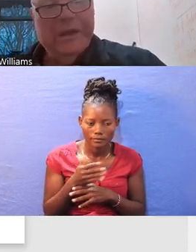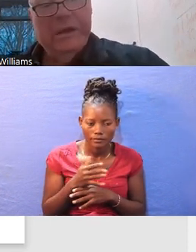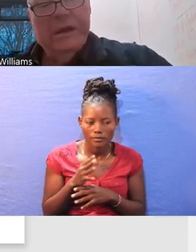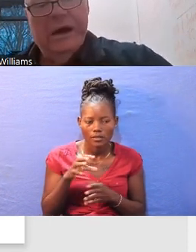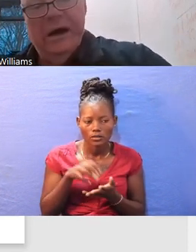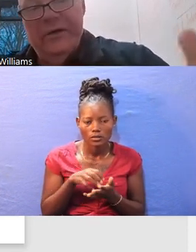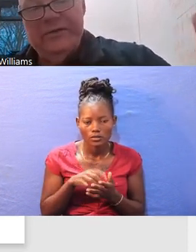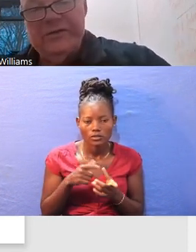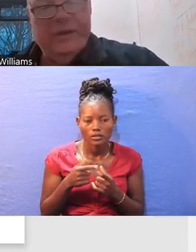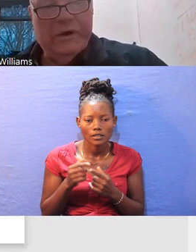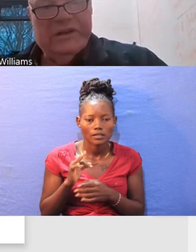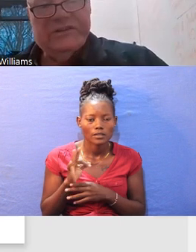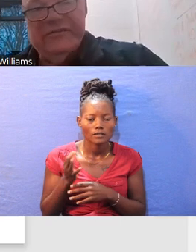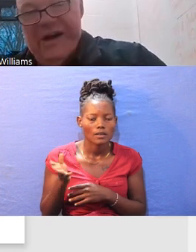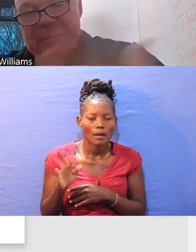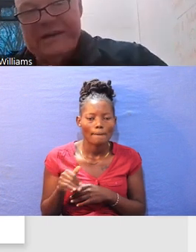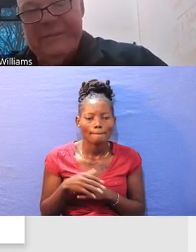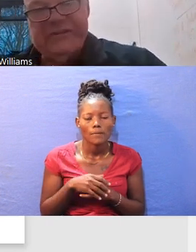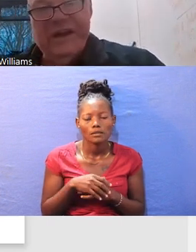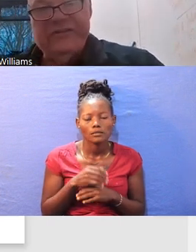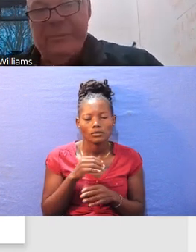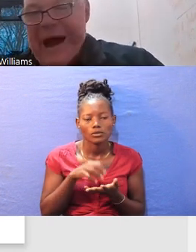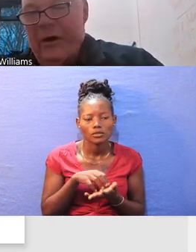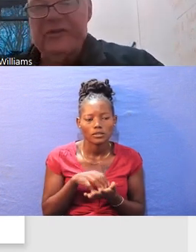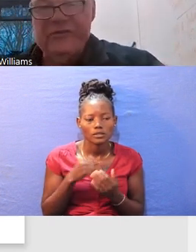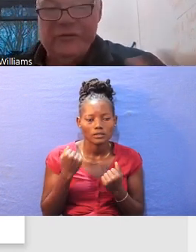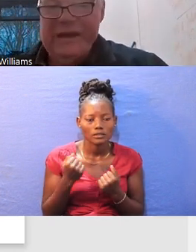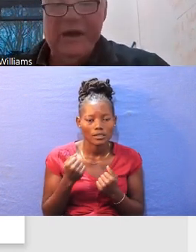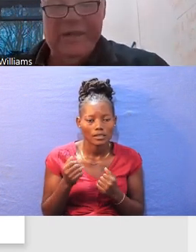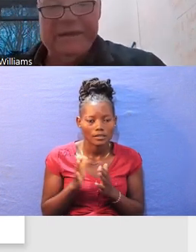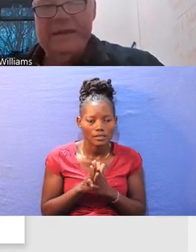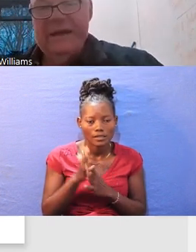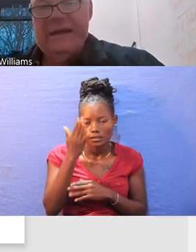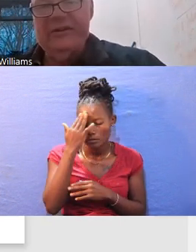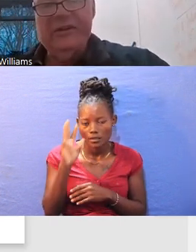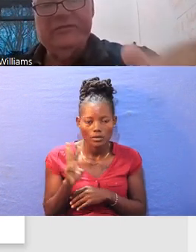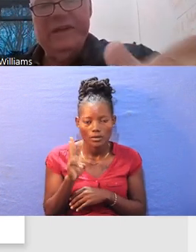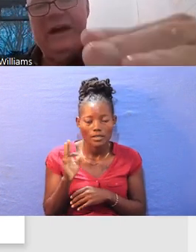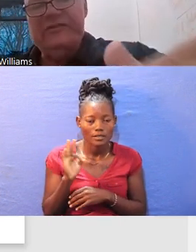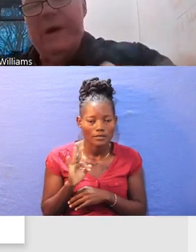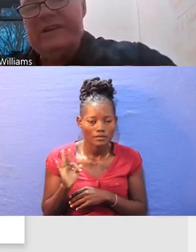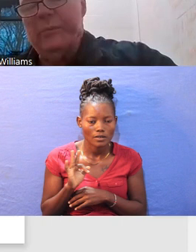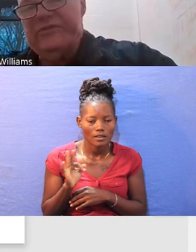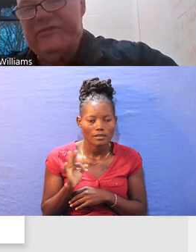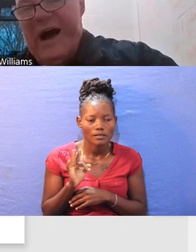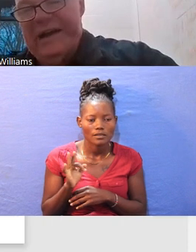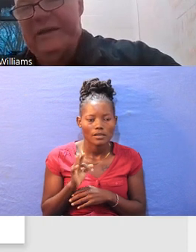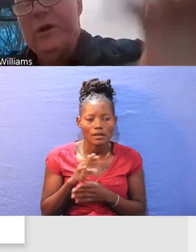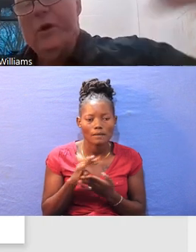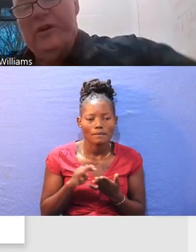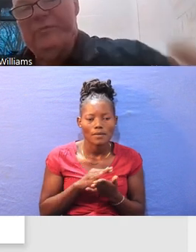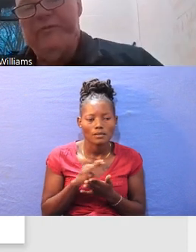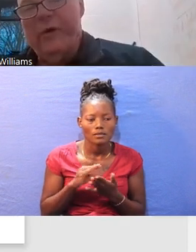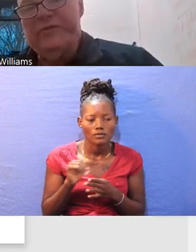time. Thursday, more conditioning. Friday, back to max velocity, power, strength, all that kind of stuff. So now it's a Monday, Wednesday,